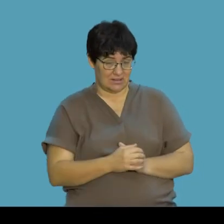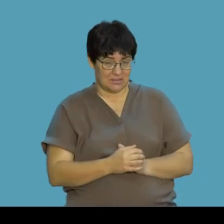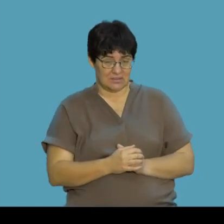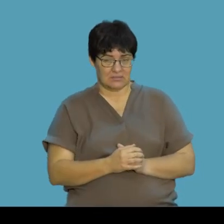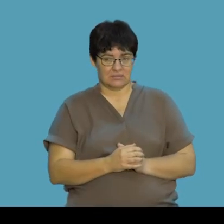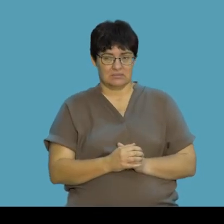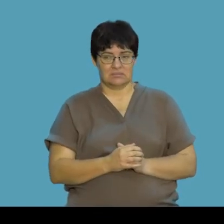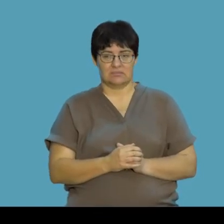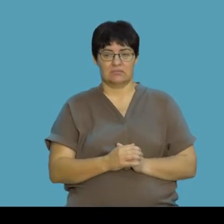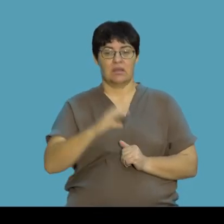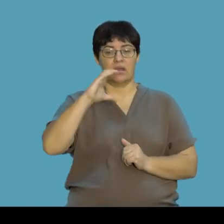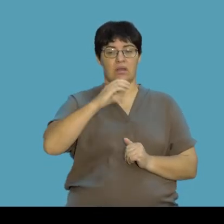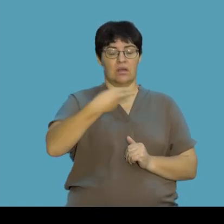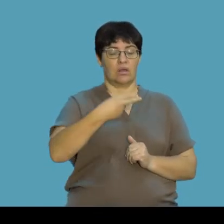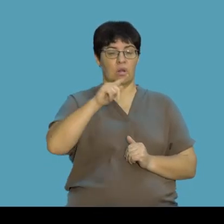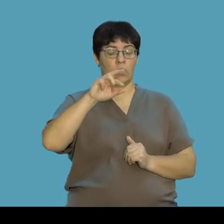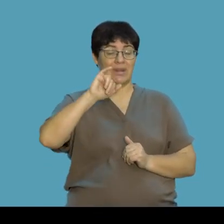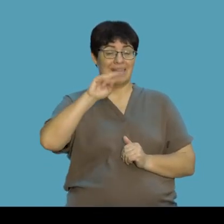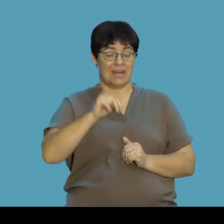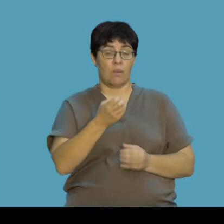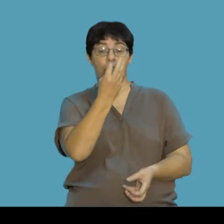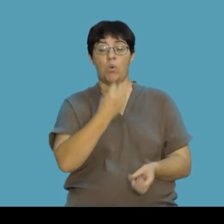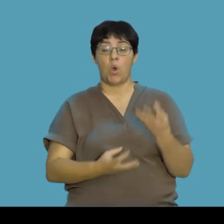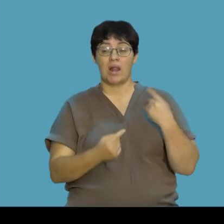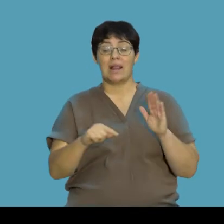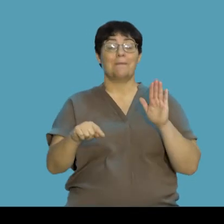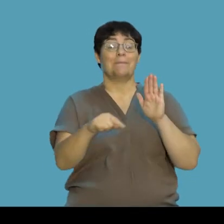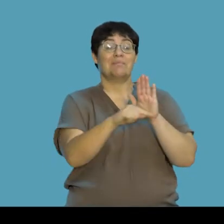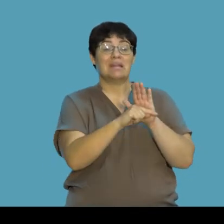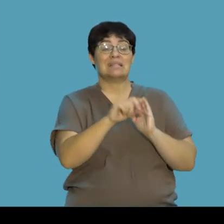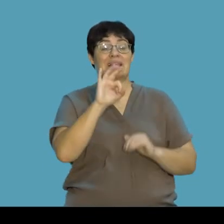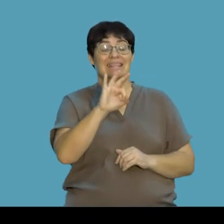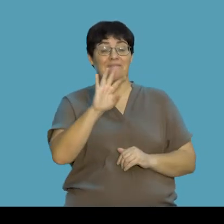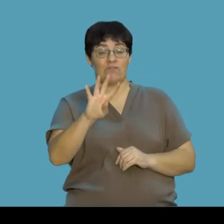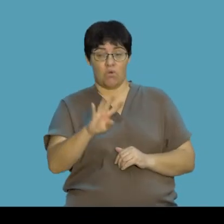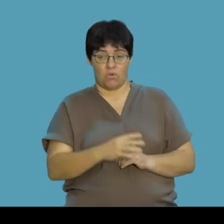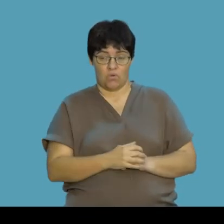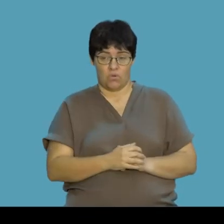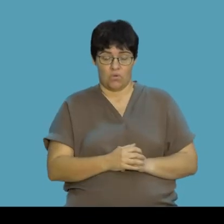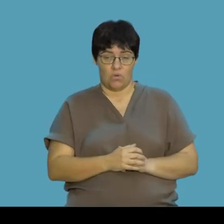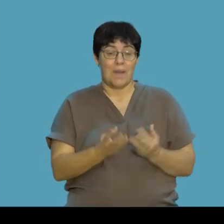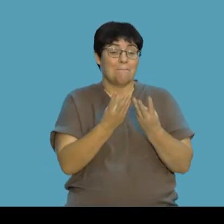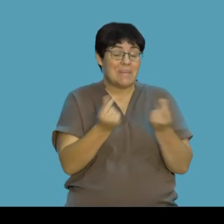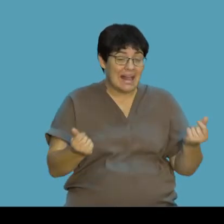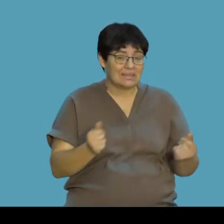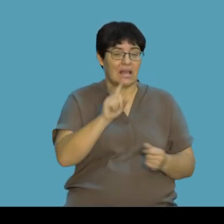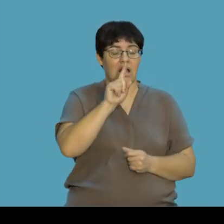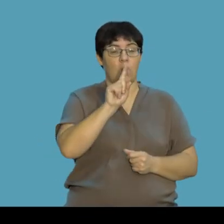Then chlorine boils at -34 degrees and it melts